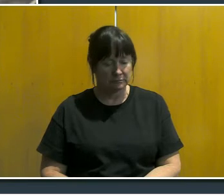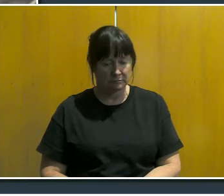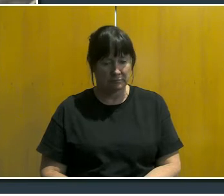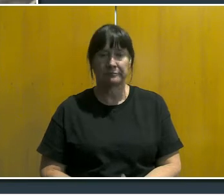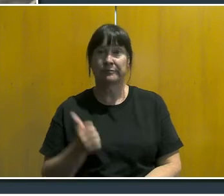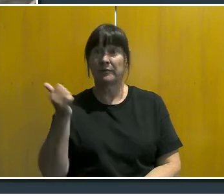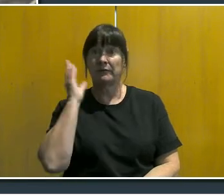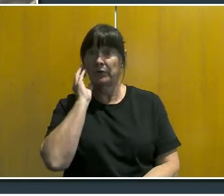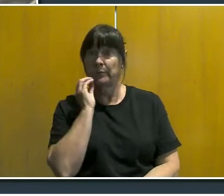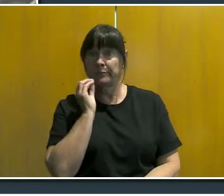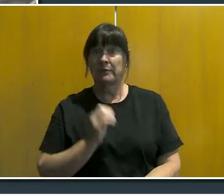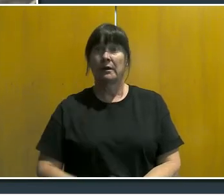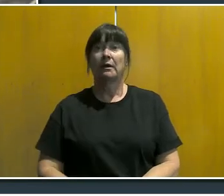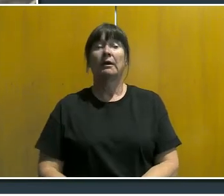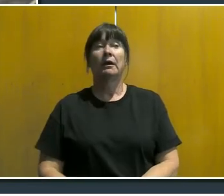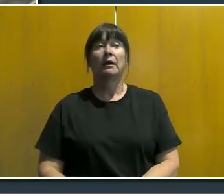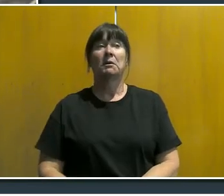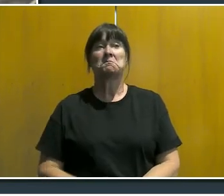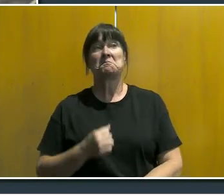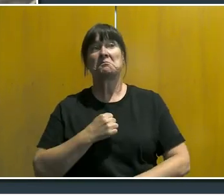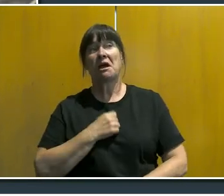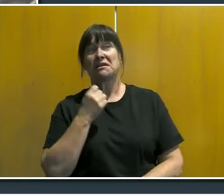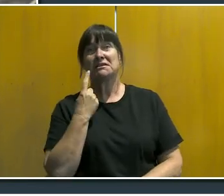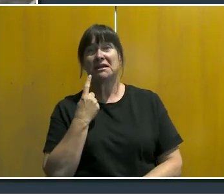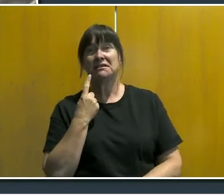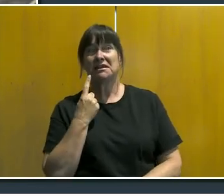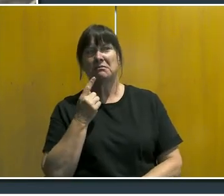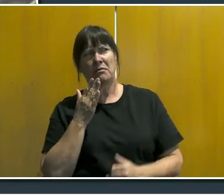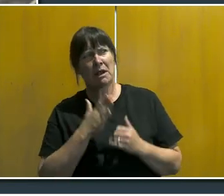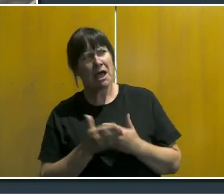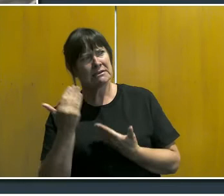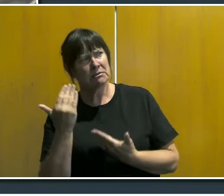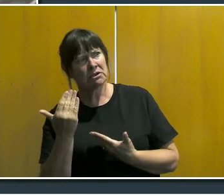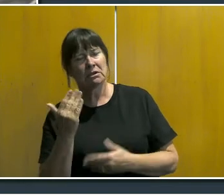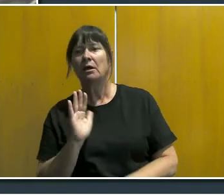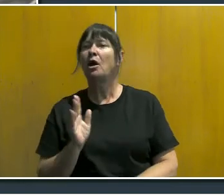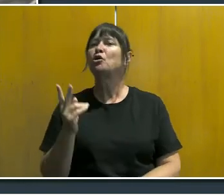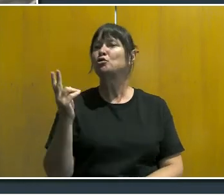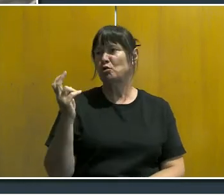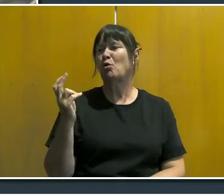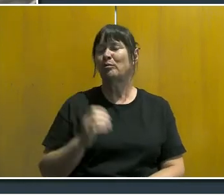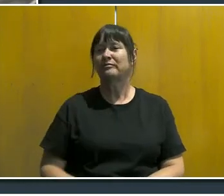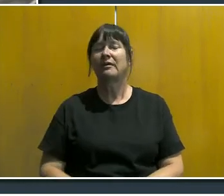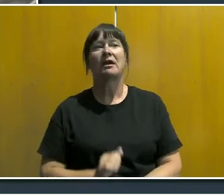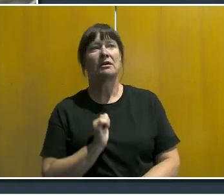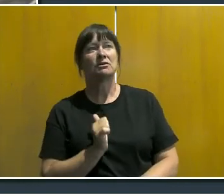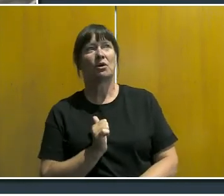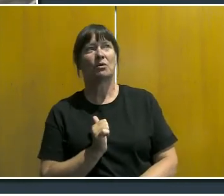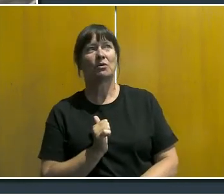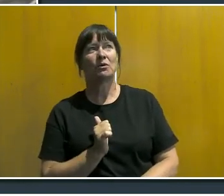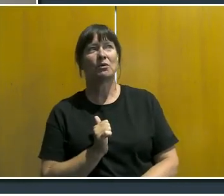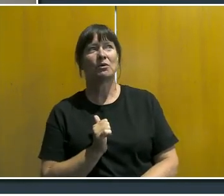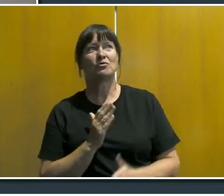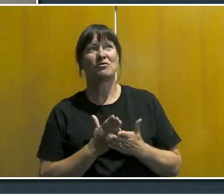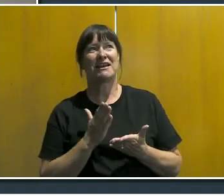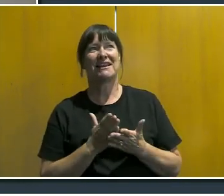Good afternoon. As I understand it, this could be the last of the submission, is that correct? We have two after you. So this is truly the